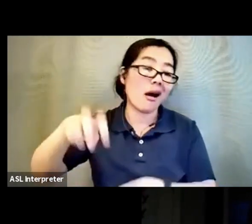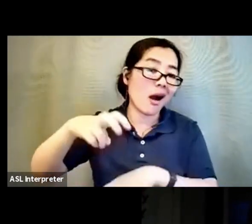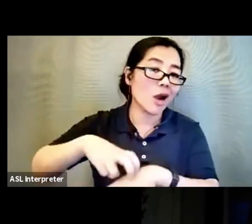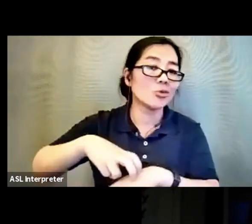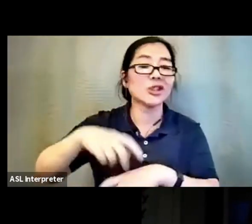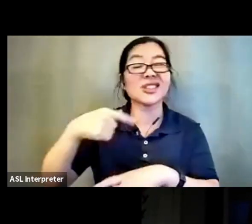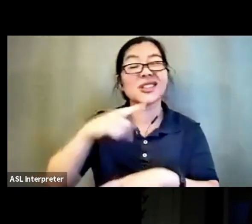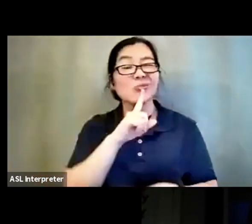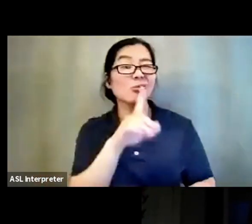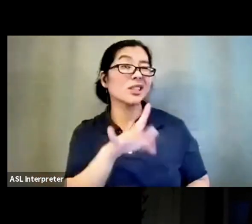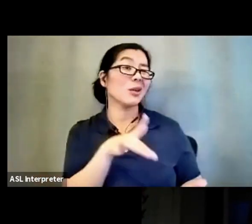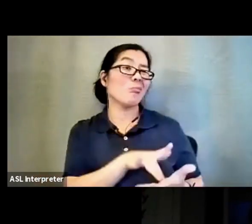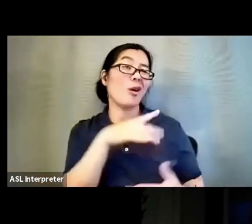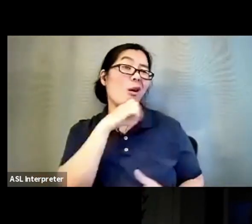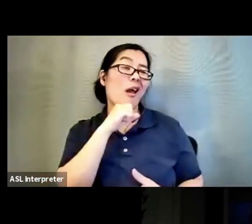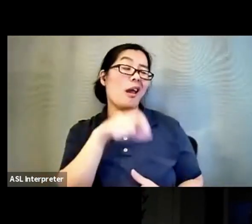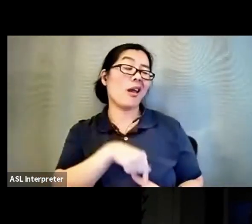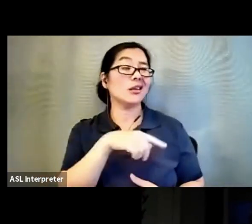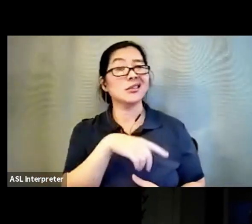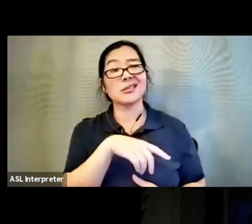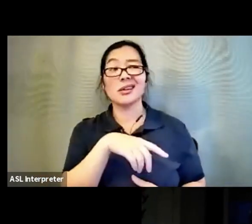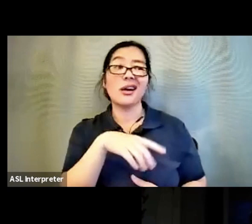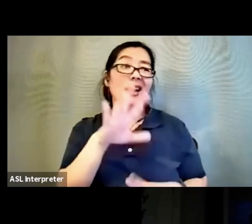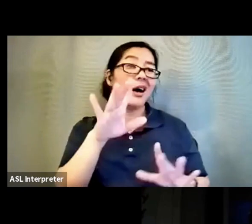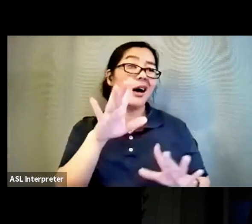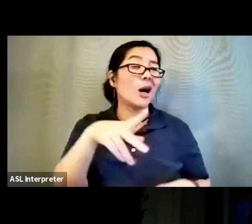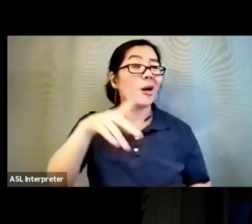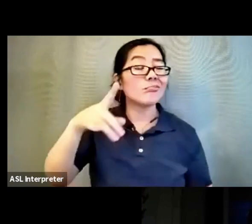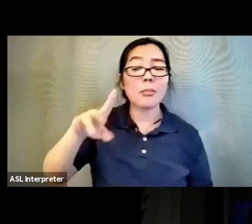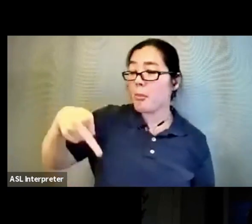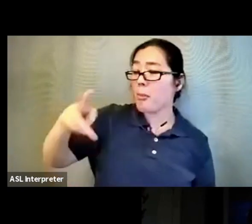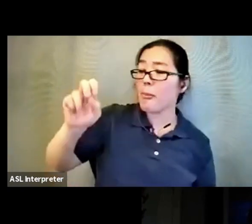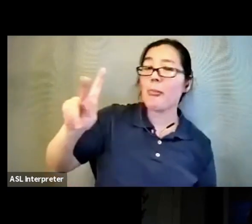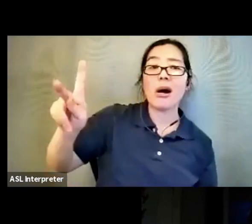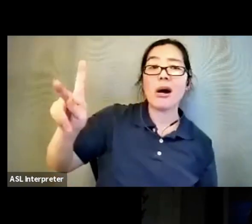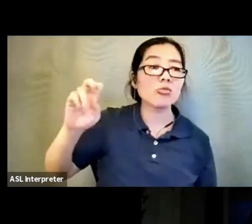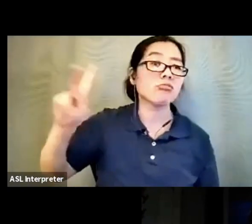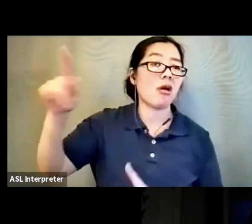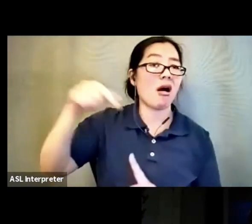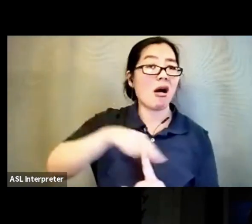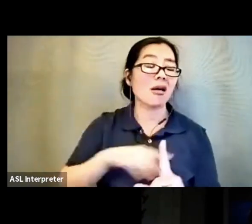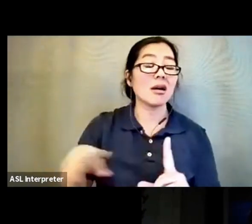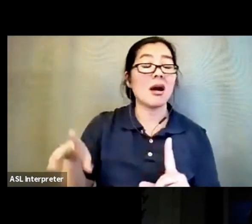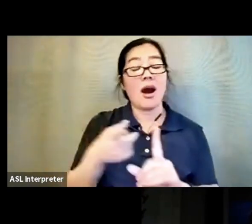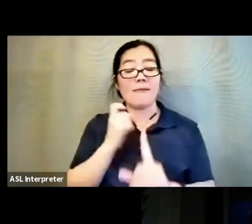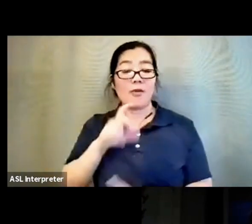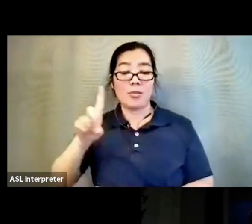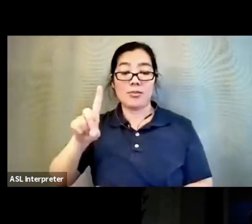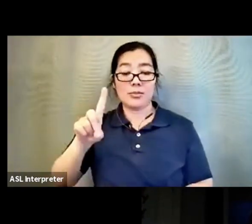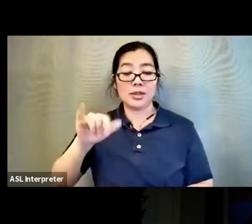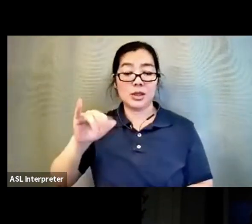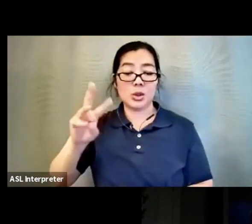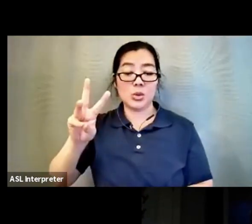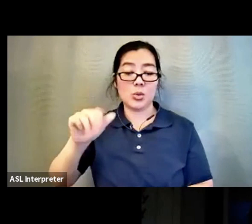punk rock, non-binary autistic femme, coming to you from Duwamish territory. I'm gonna type that in the